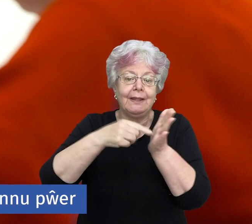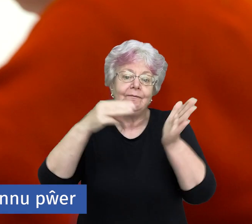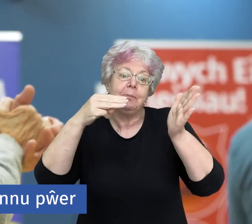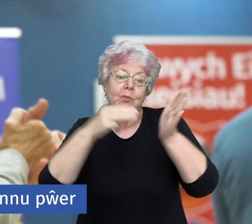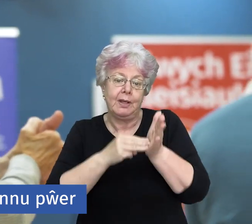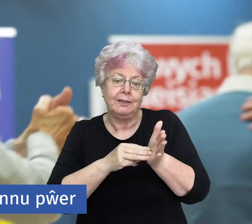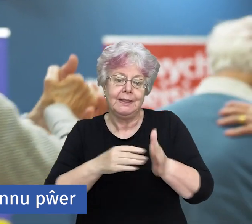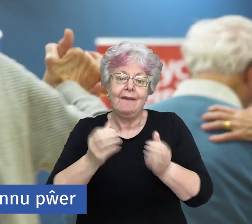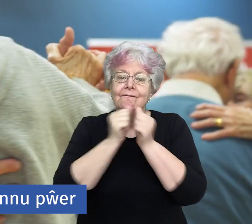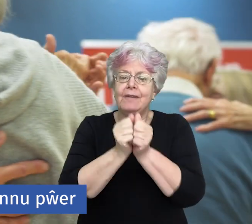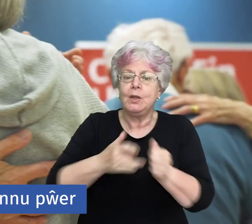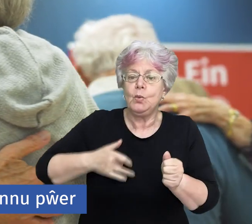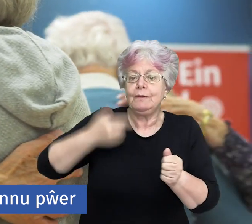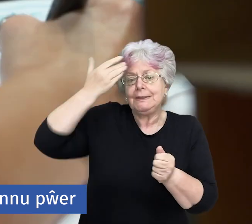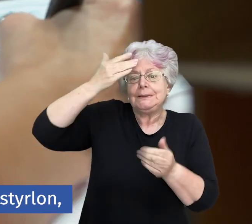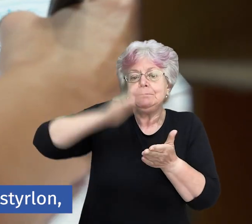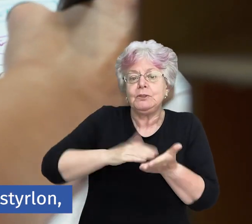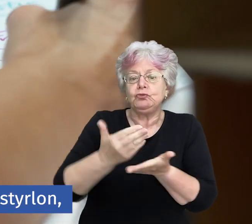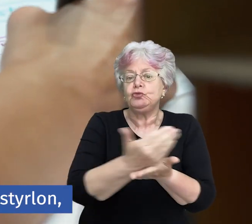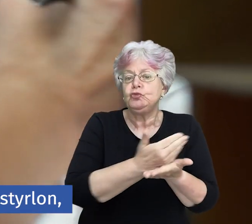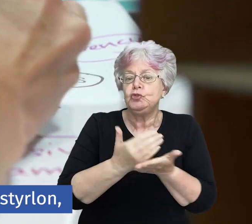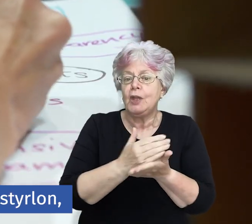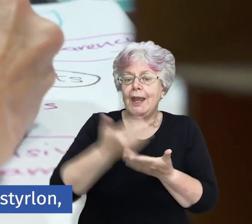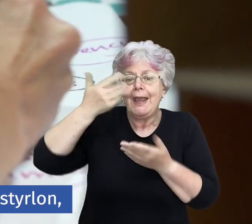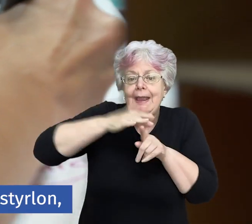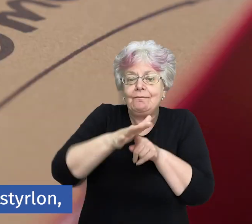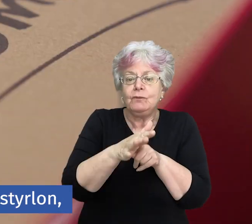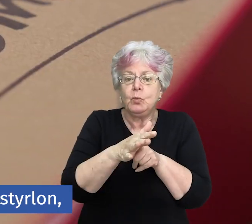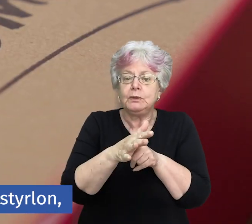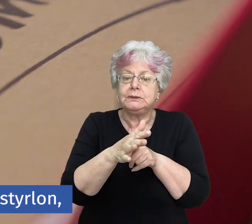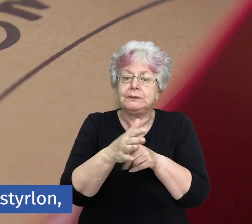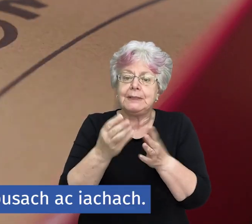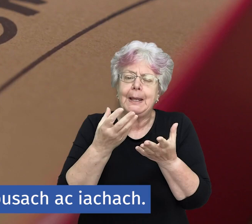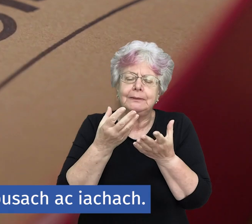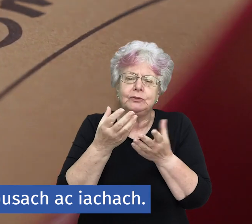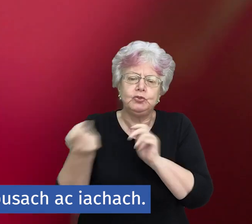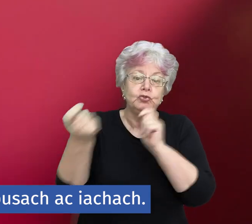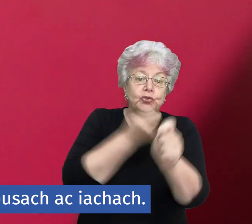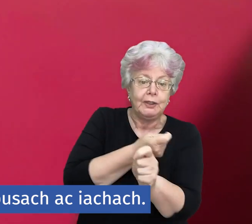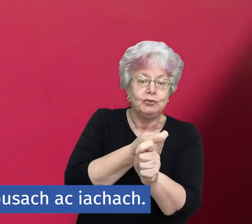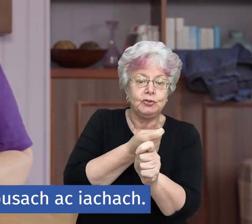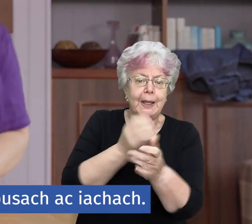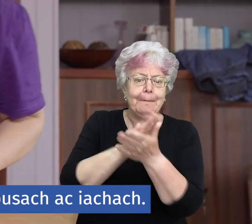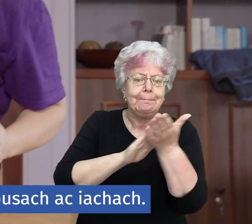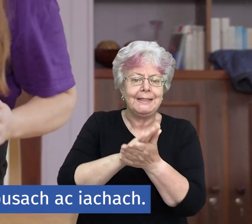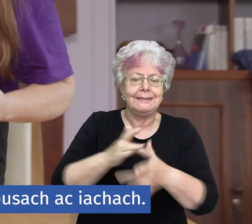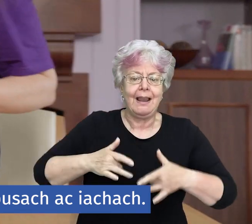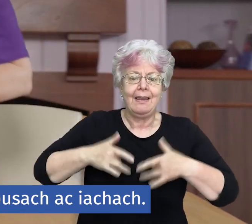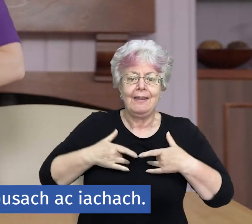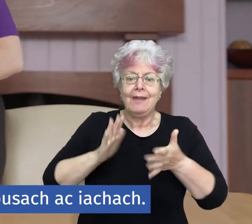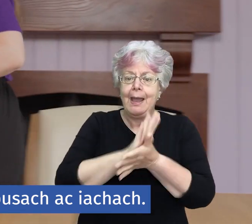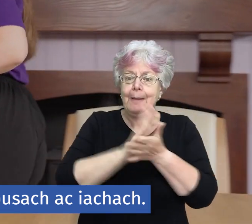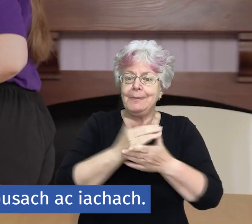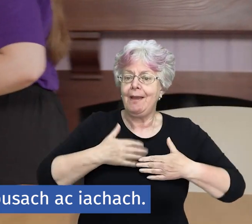valuing lived experience and sharing power to influence and embed meaningful change, meaning that we can all lead happier